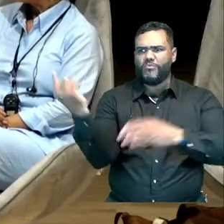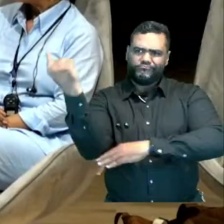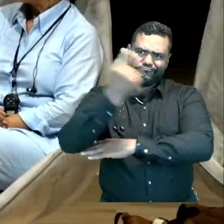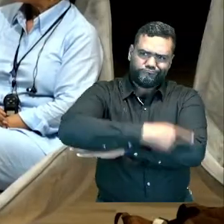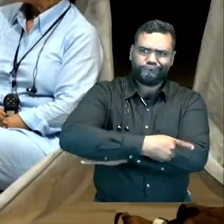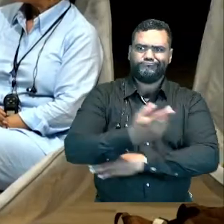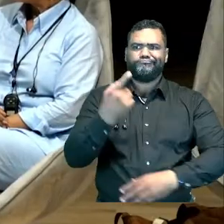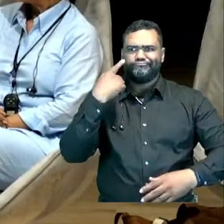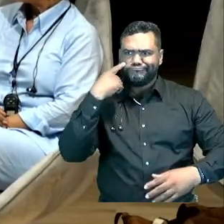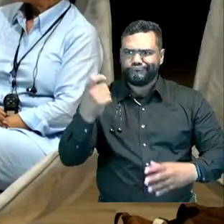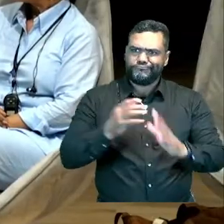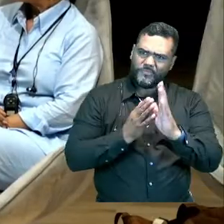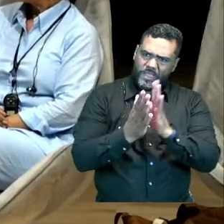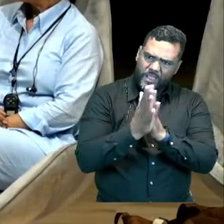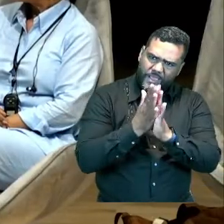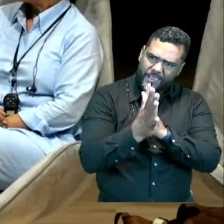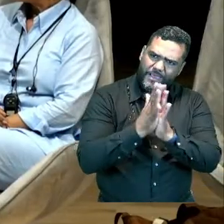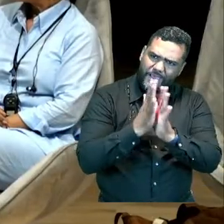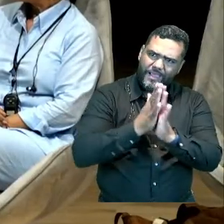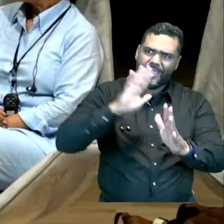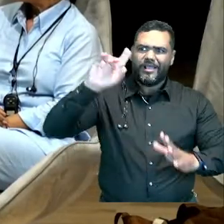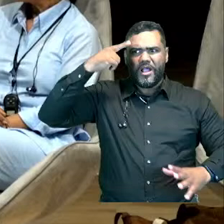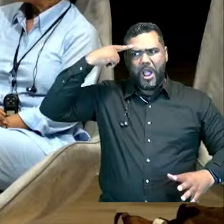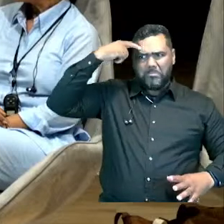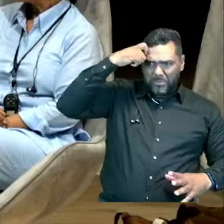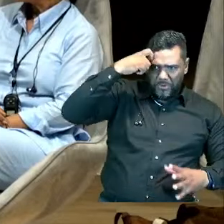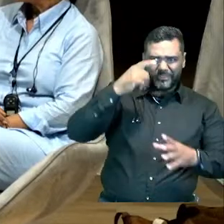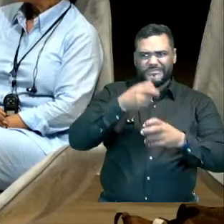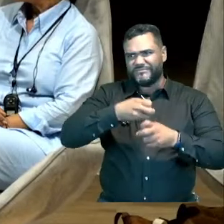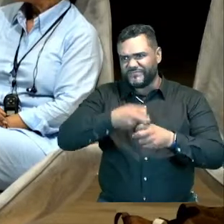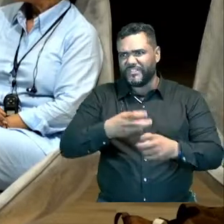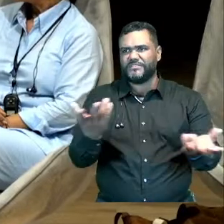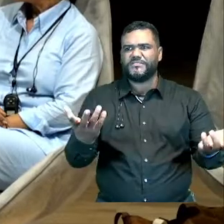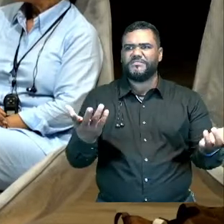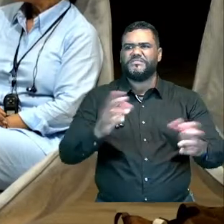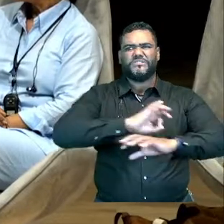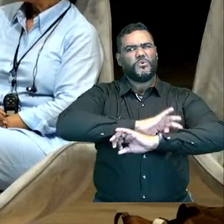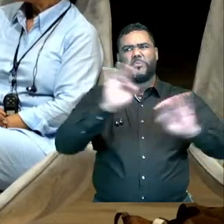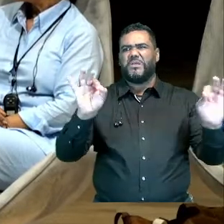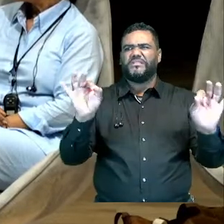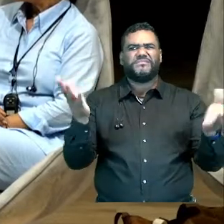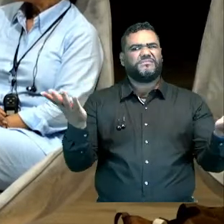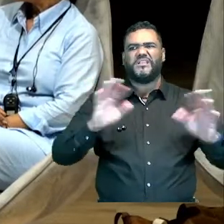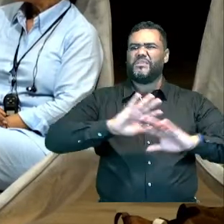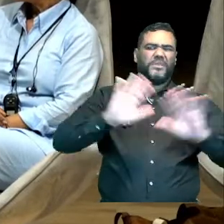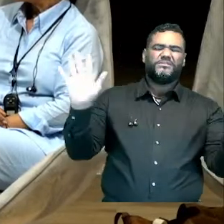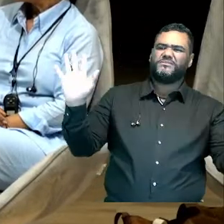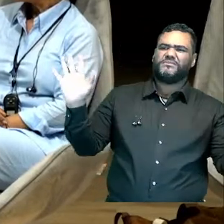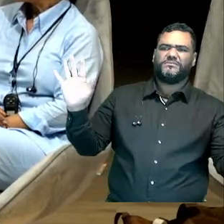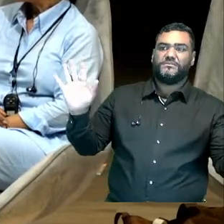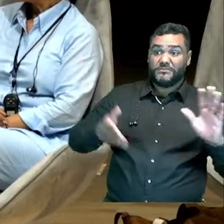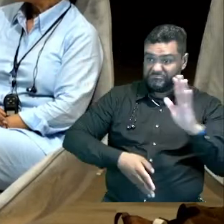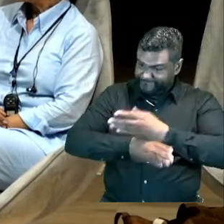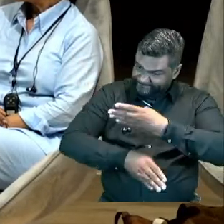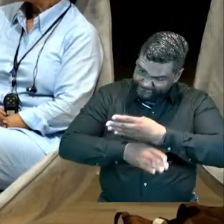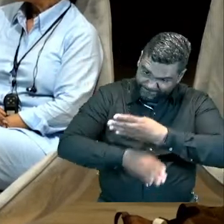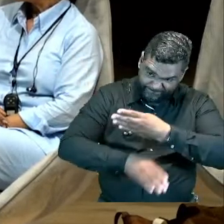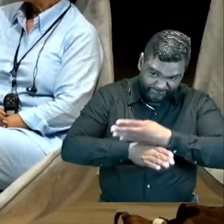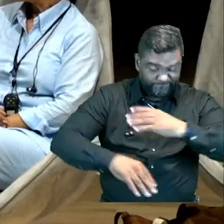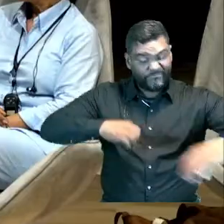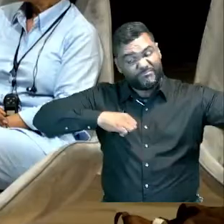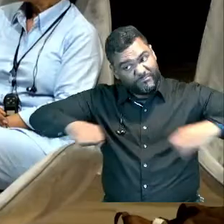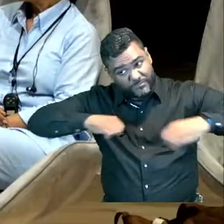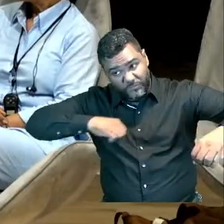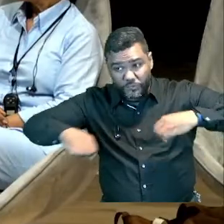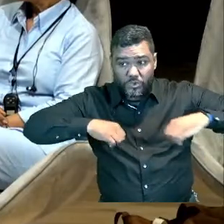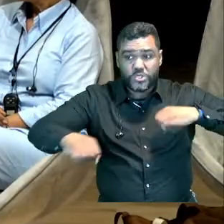us. These challenges must be what guides us, what inspires us, and we must